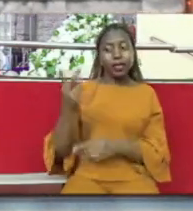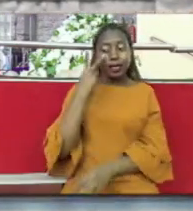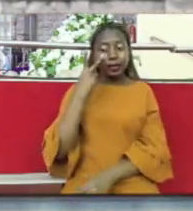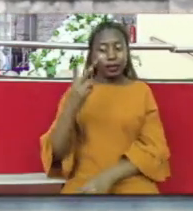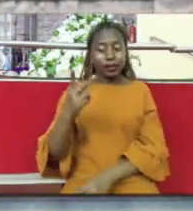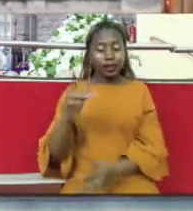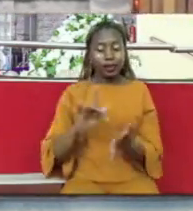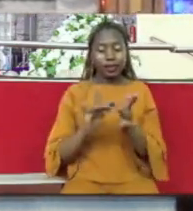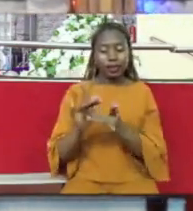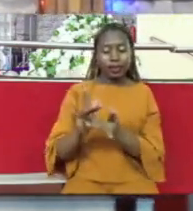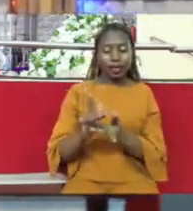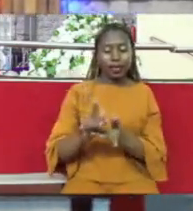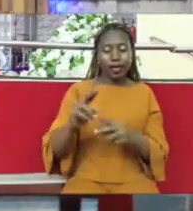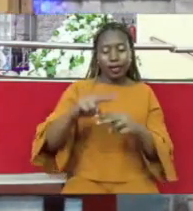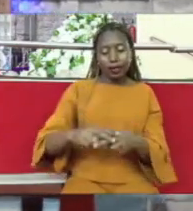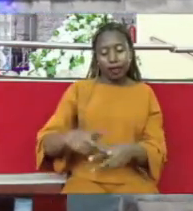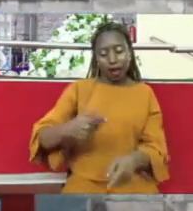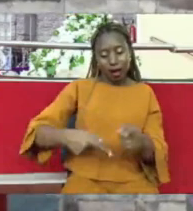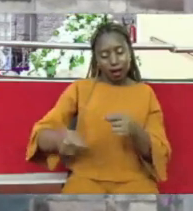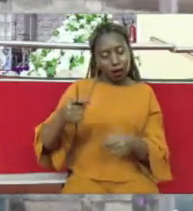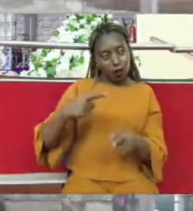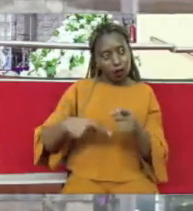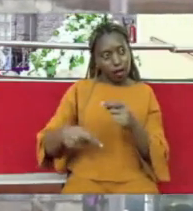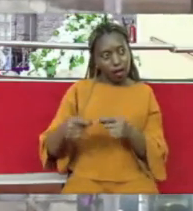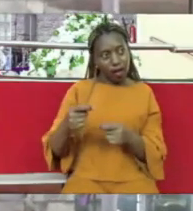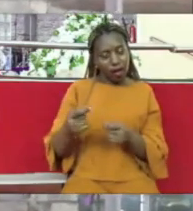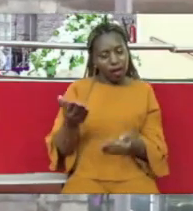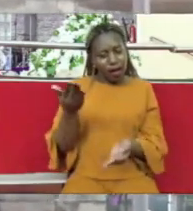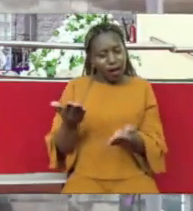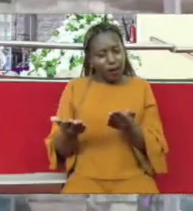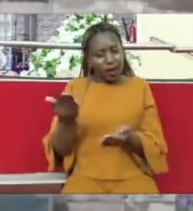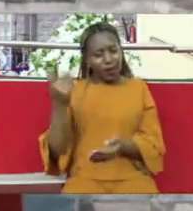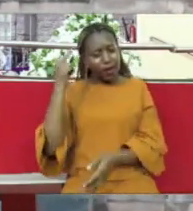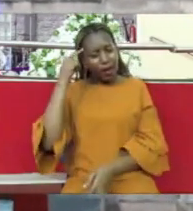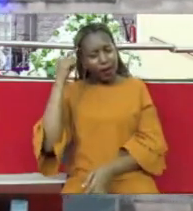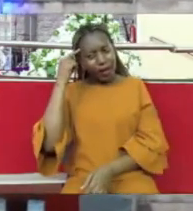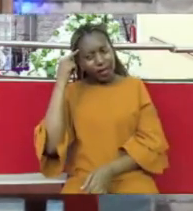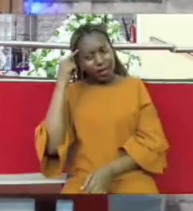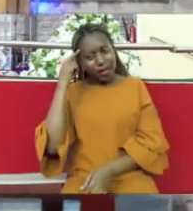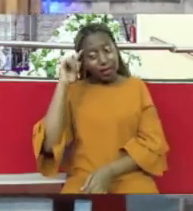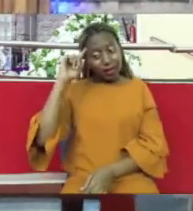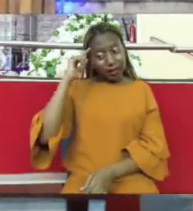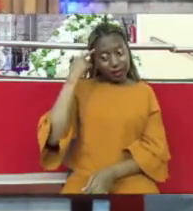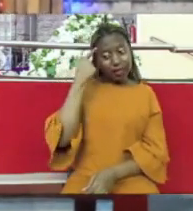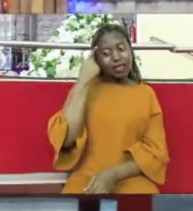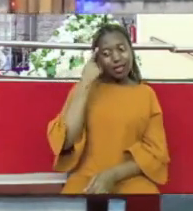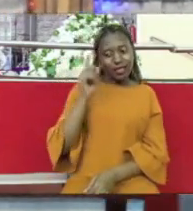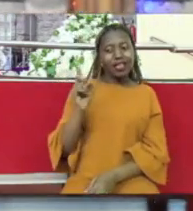seated by the well, akamwona Yesu akiwa ameketi pale kisimani. And maybe at the back of her mind she's thinking, there goes another catch.